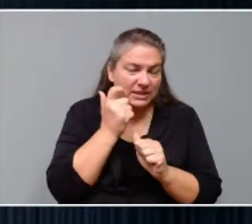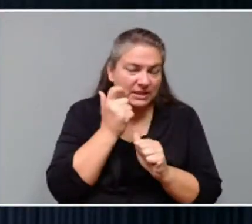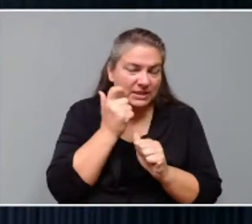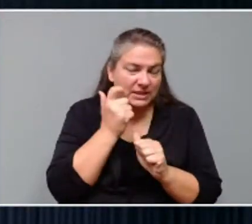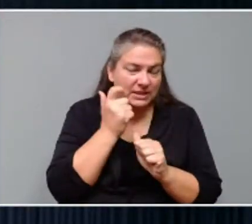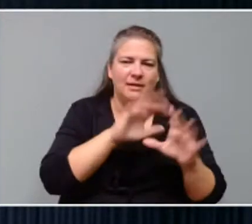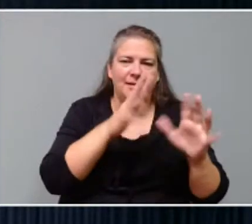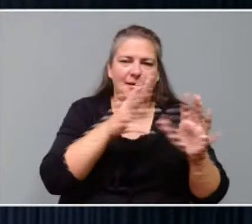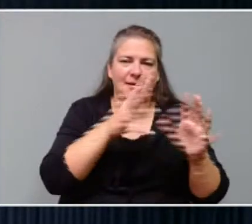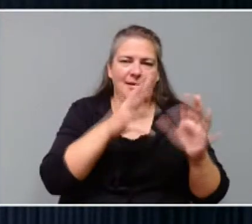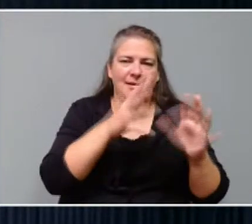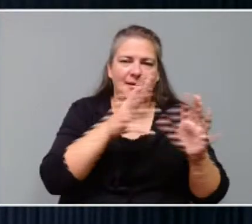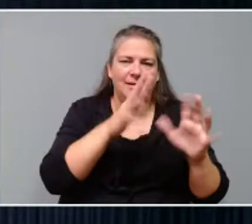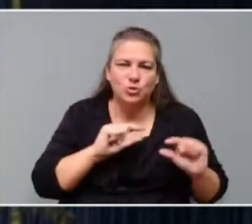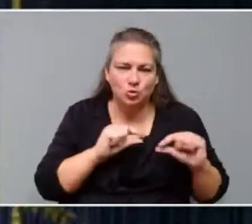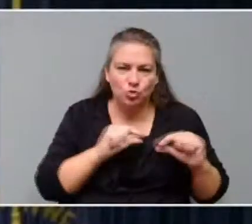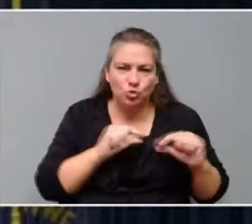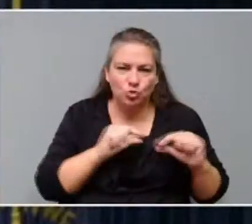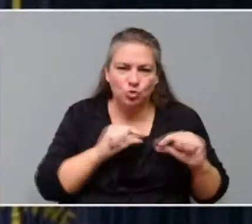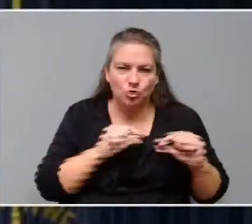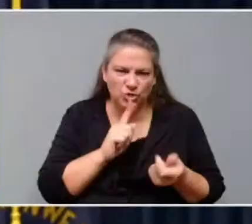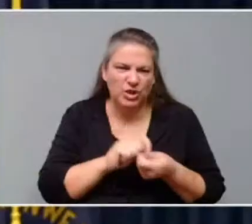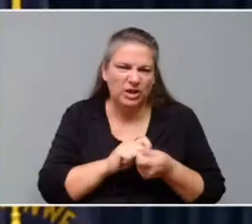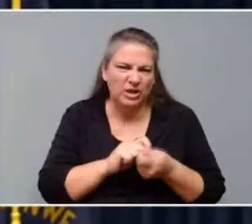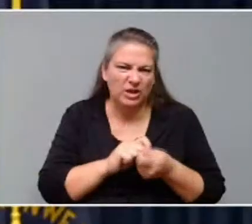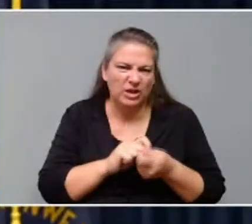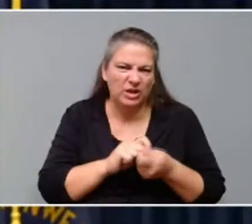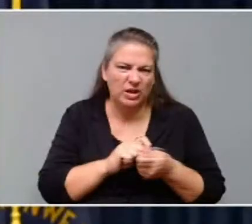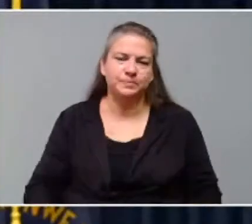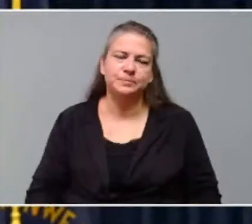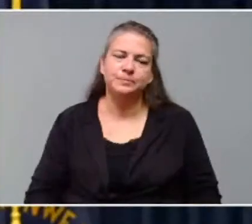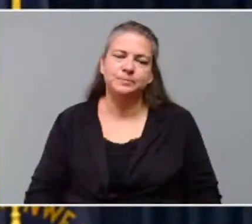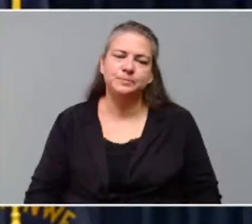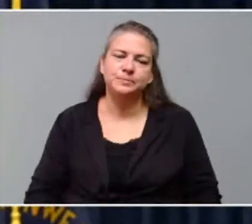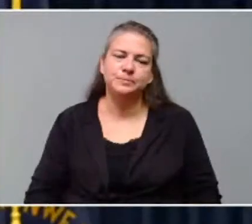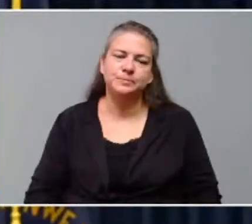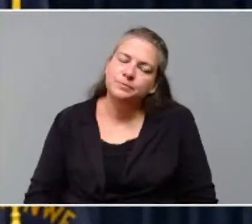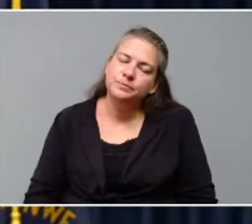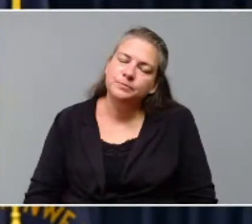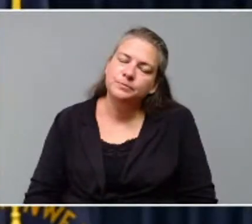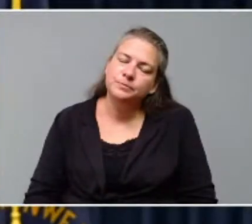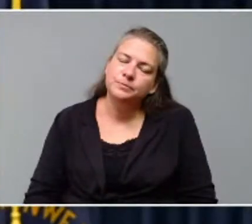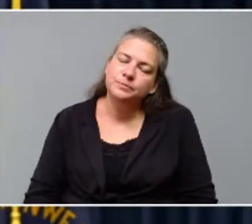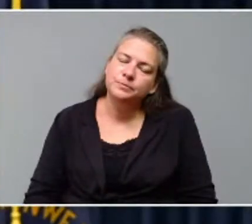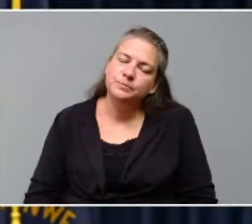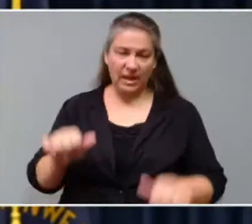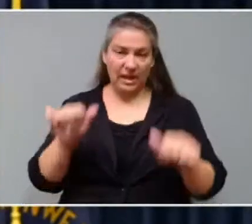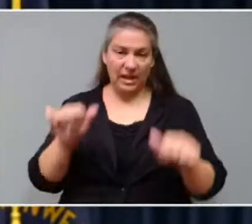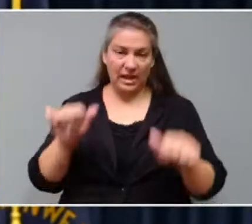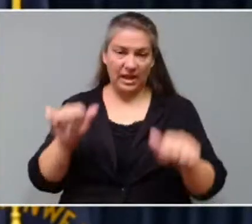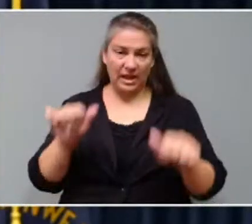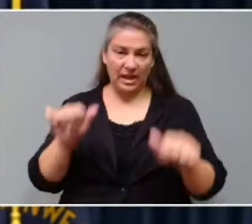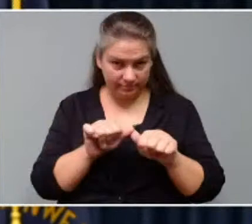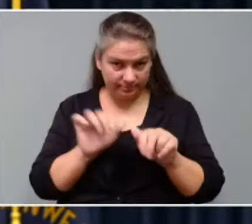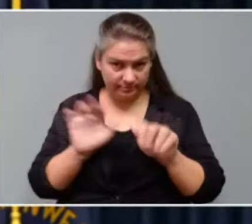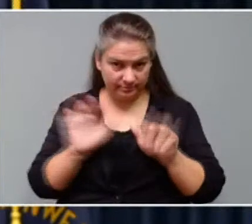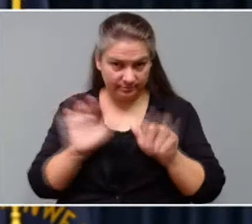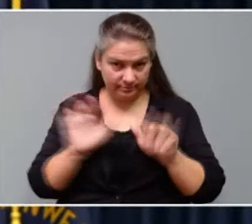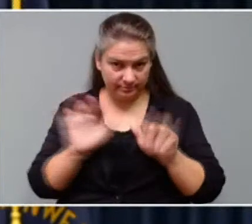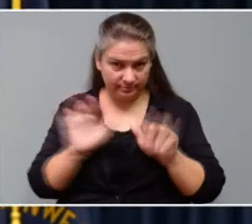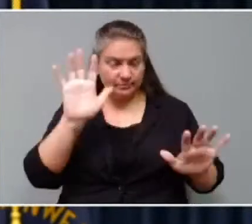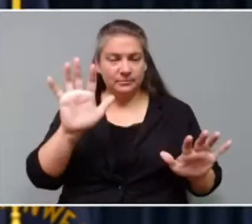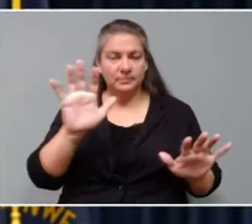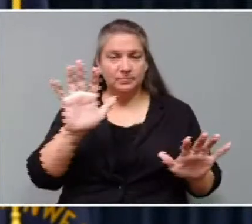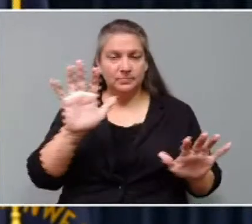will change from the last census. Geographically, let's start with